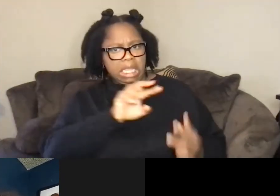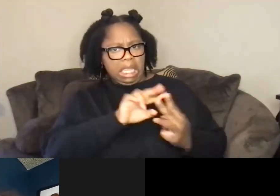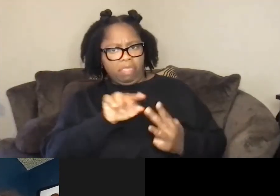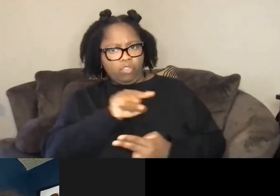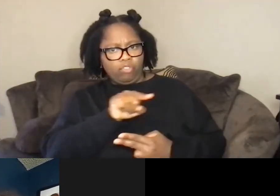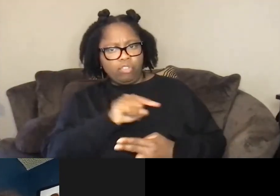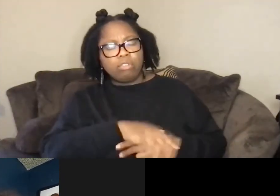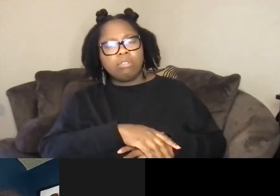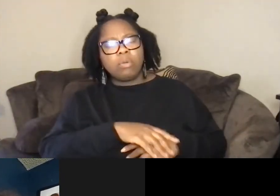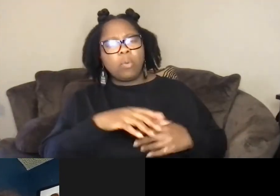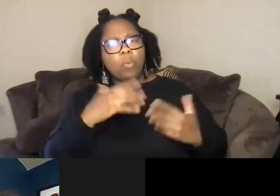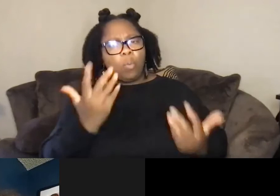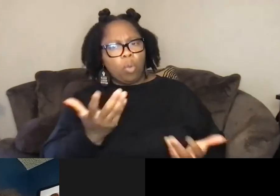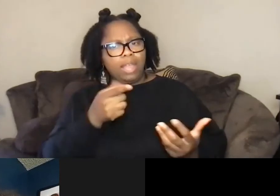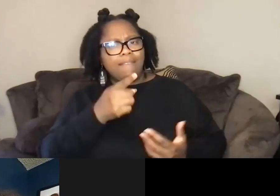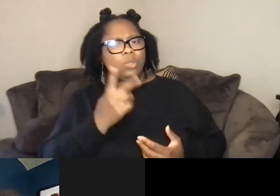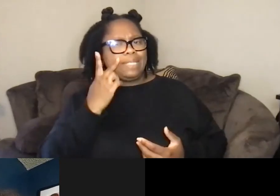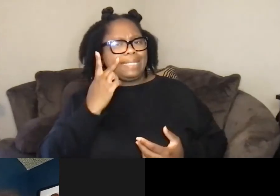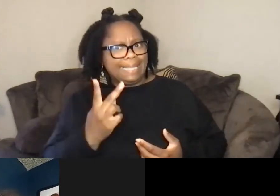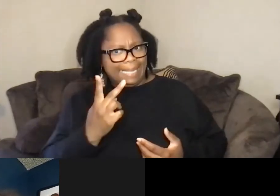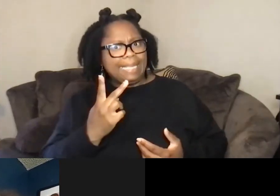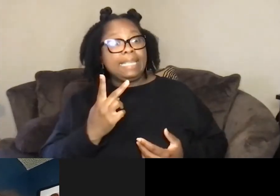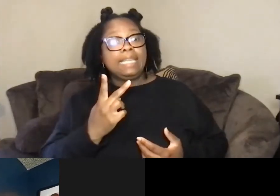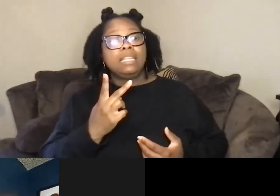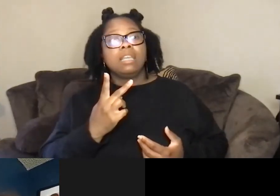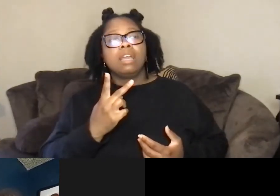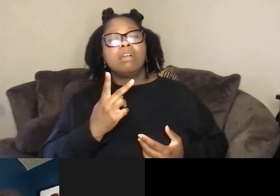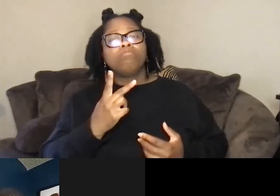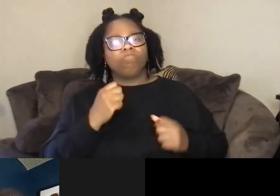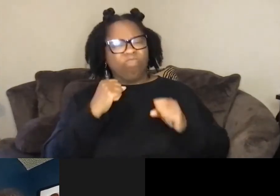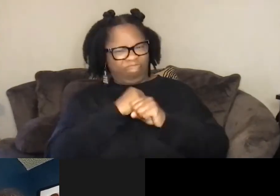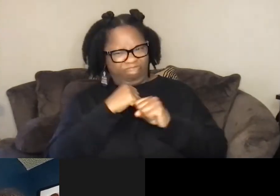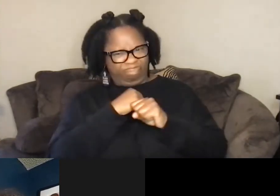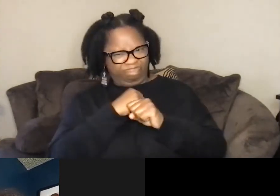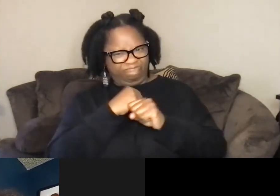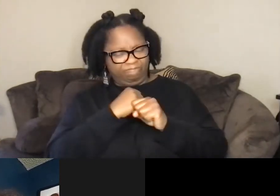what are the things that you've seen that fat people have fought for that have worked legally?